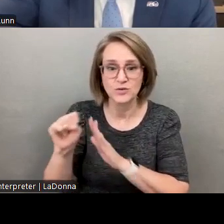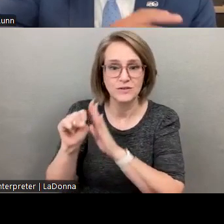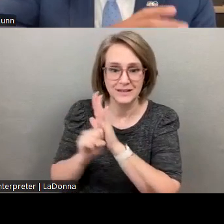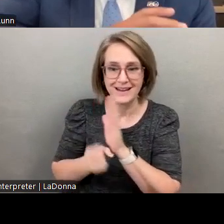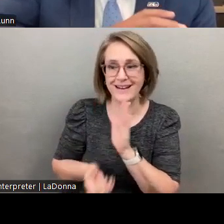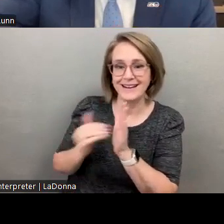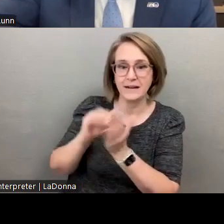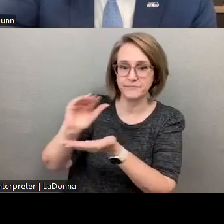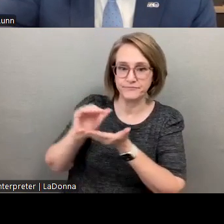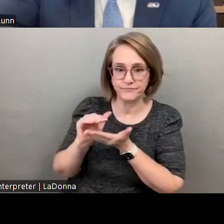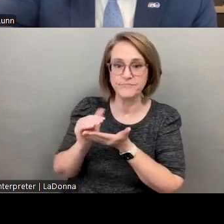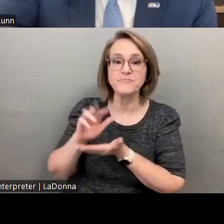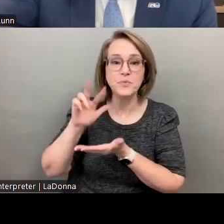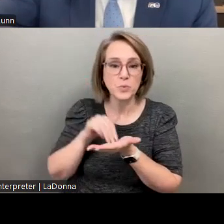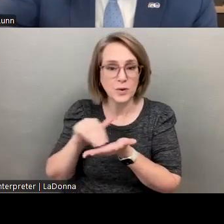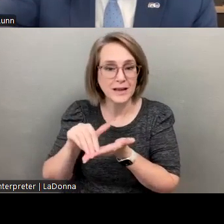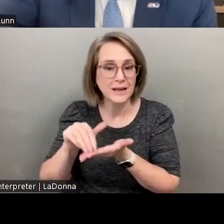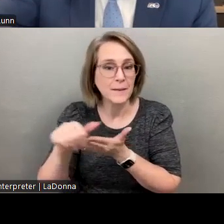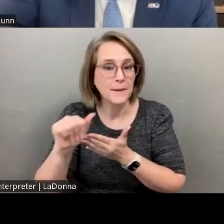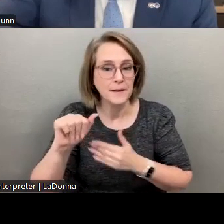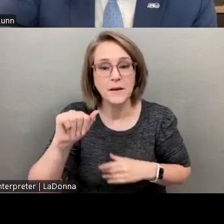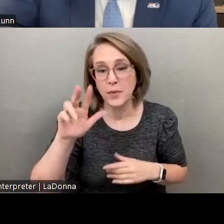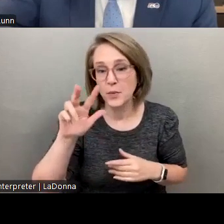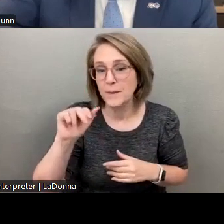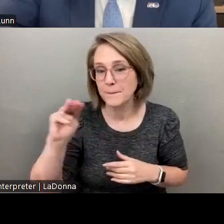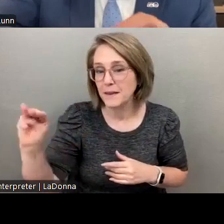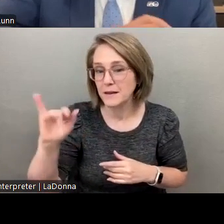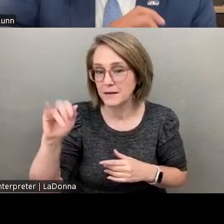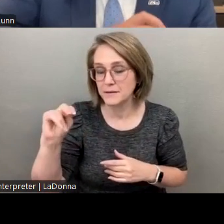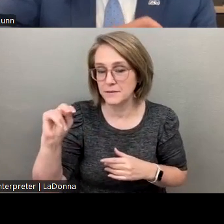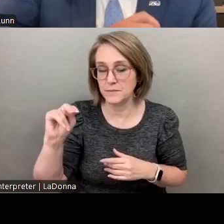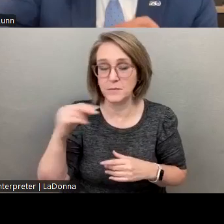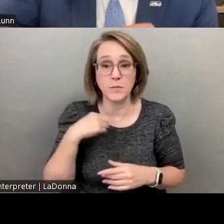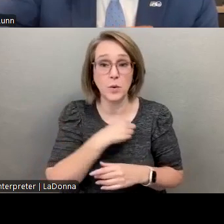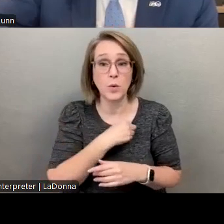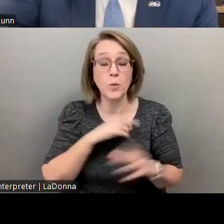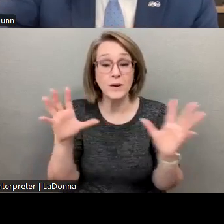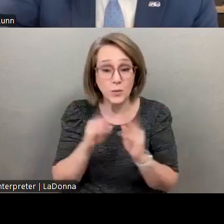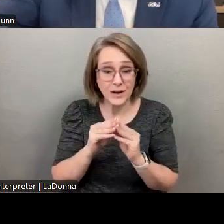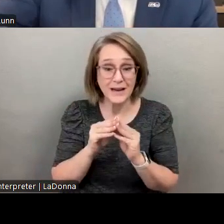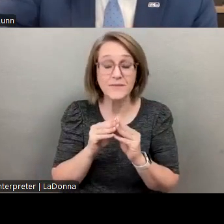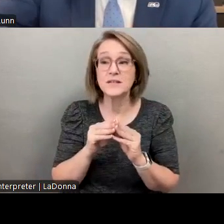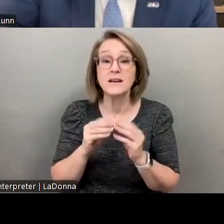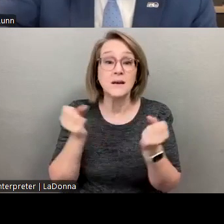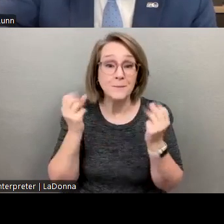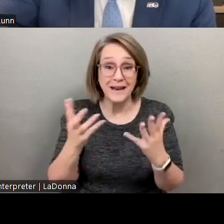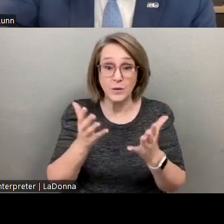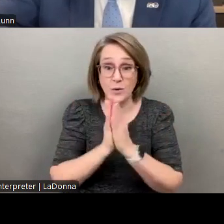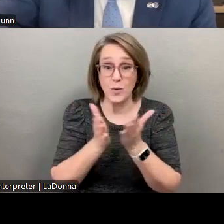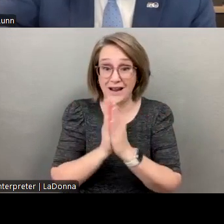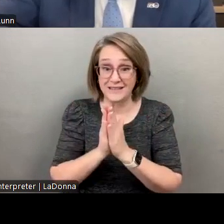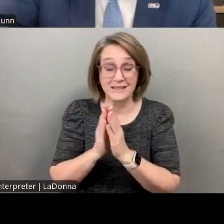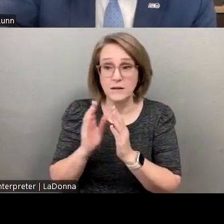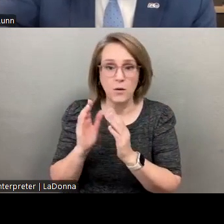million. And just to highlight the importance of this funding and the need for it in the community, we received over $16 million in requests for that $3 million that